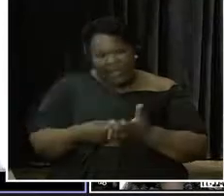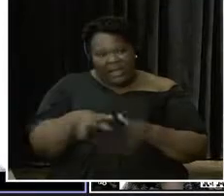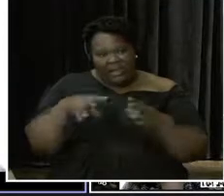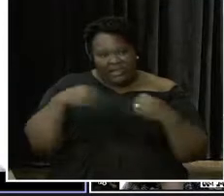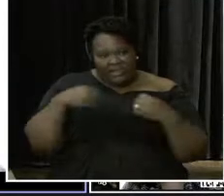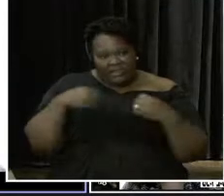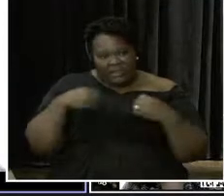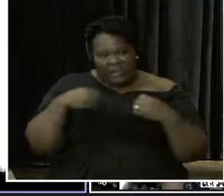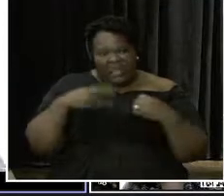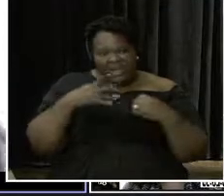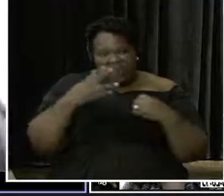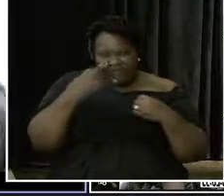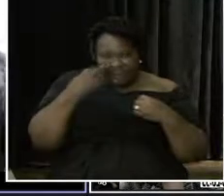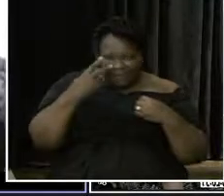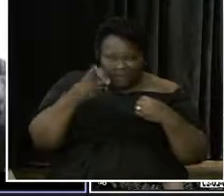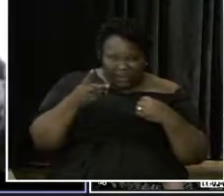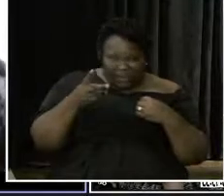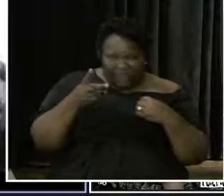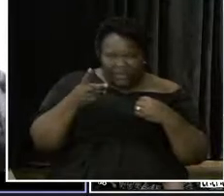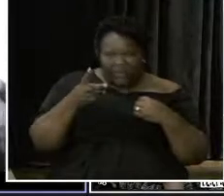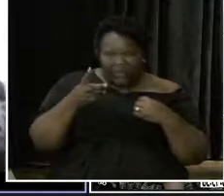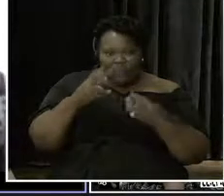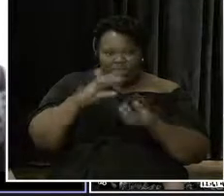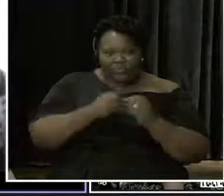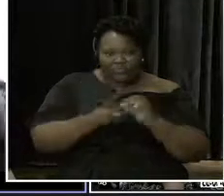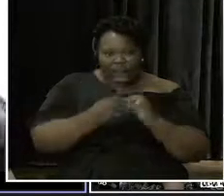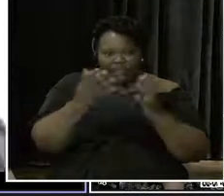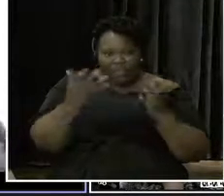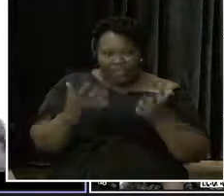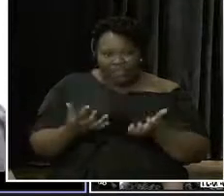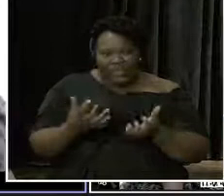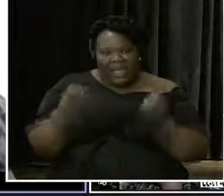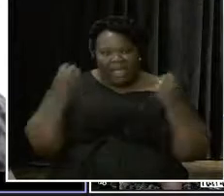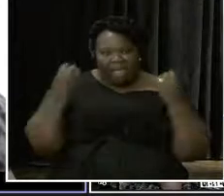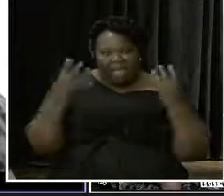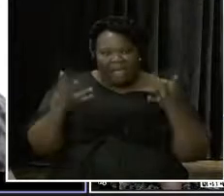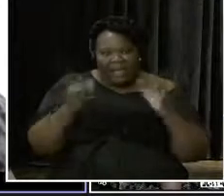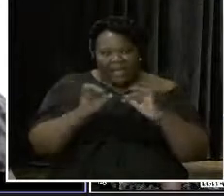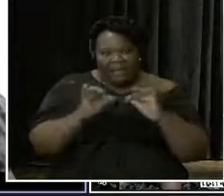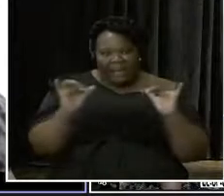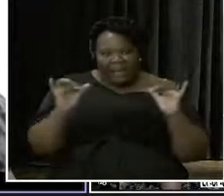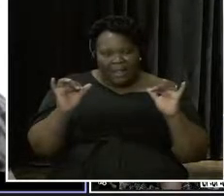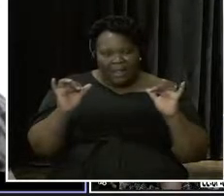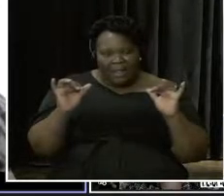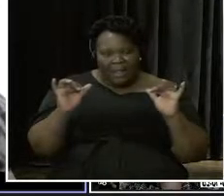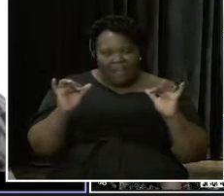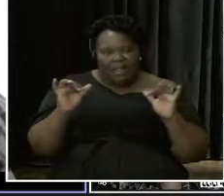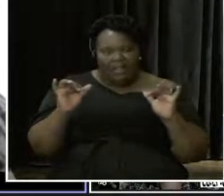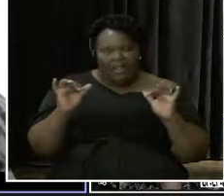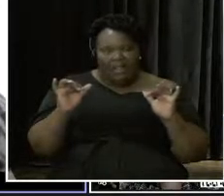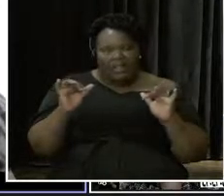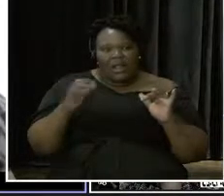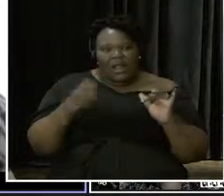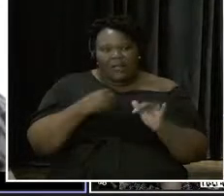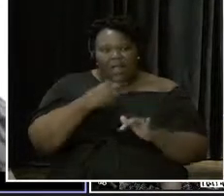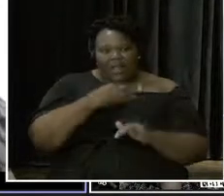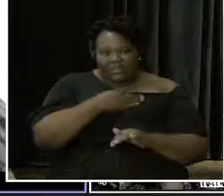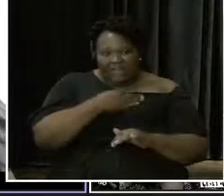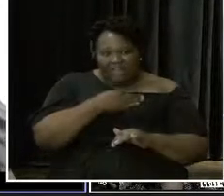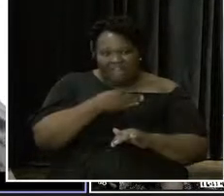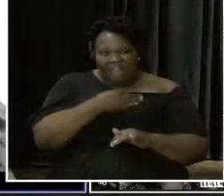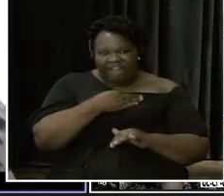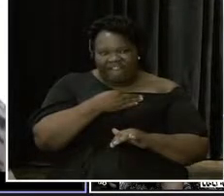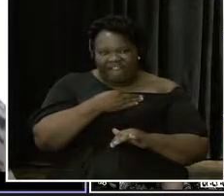look carefully at this adjustment budget, that the majority of this relates to staff and perks